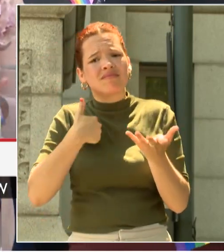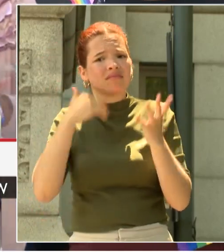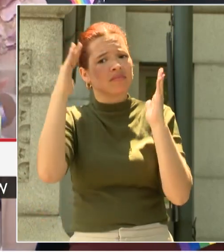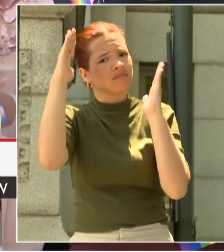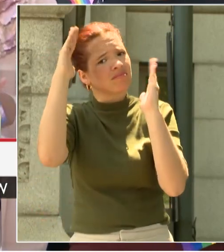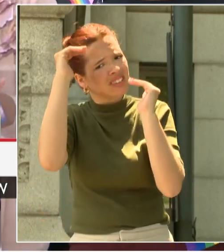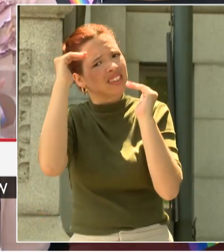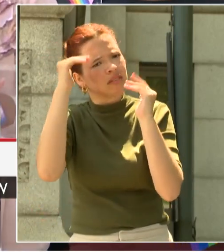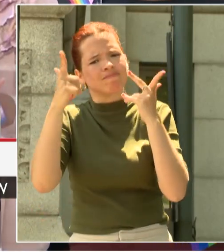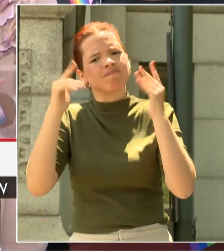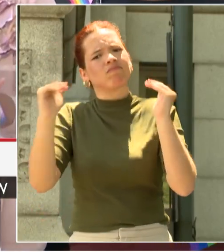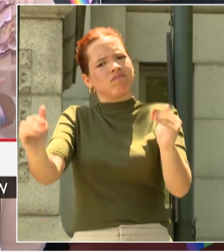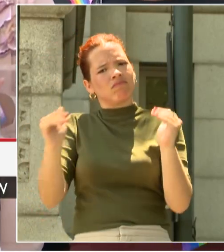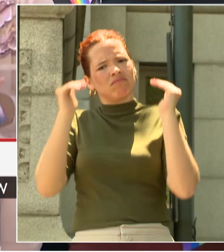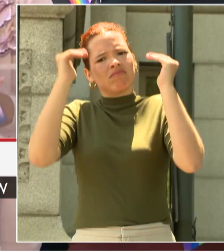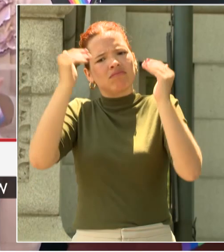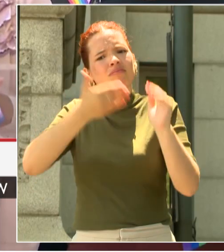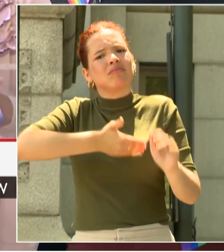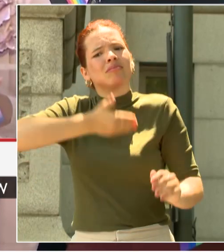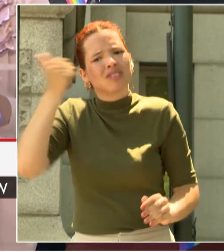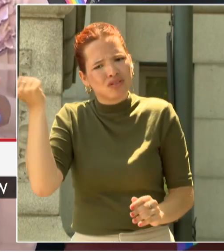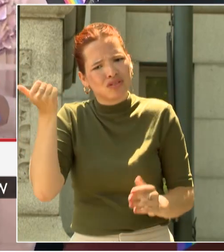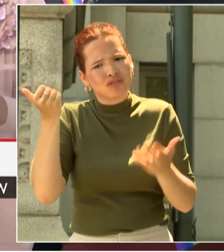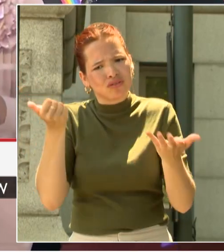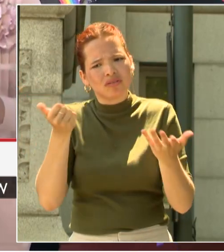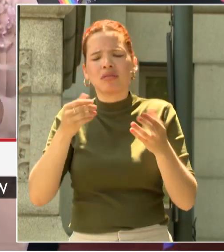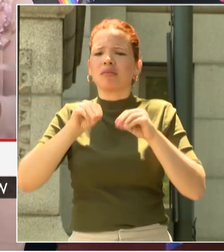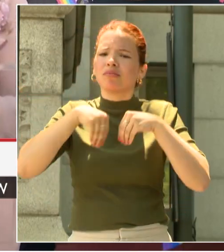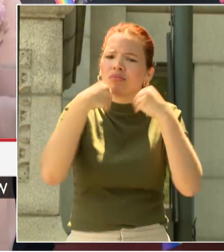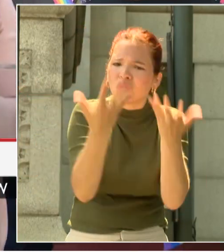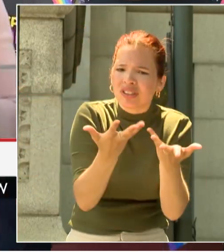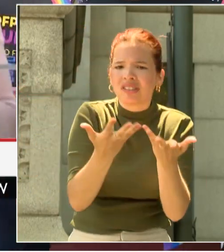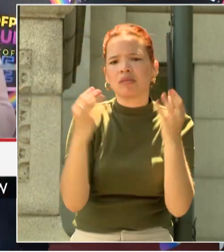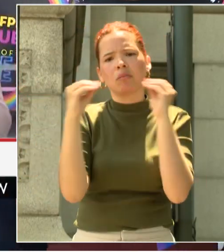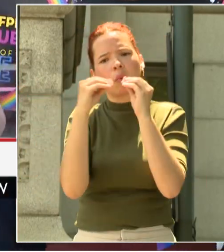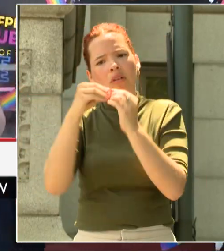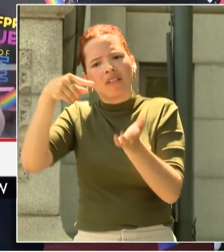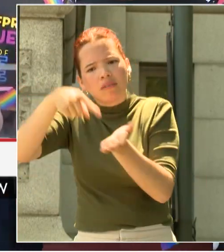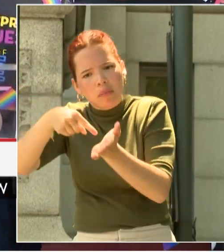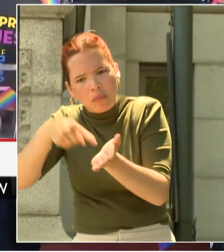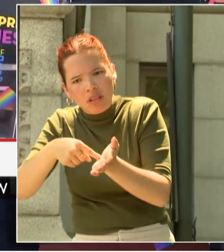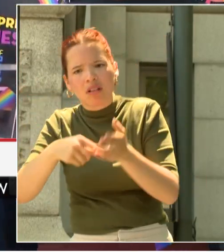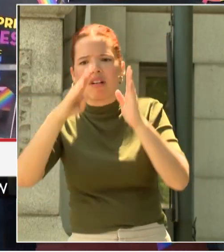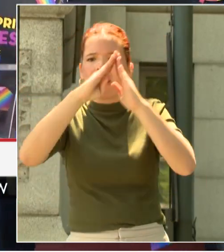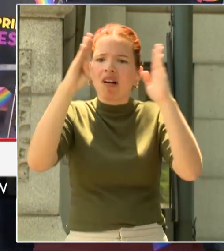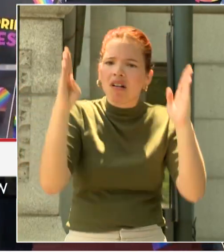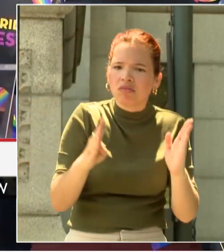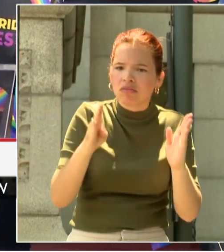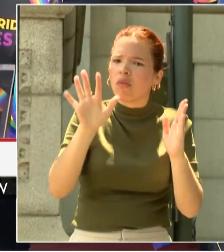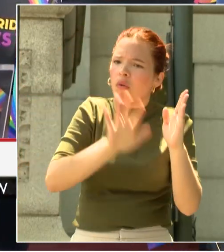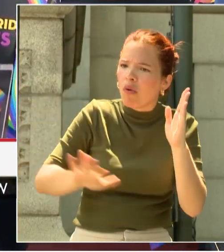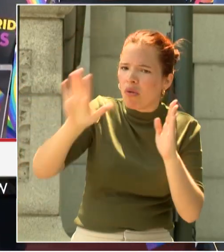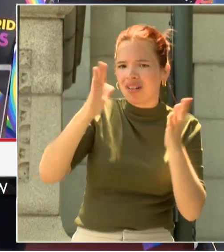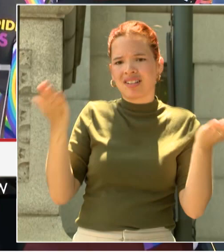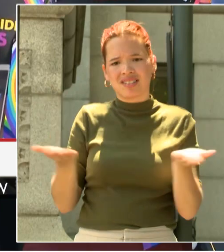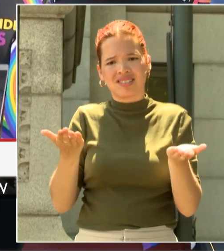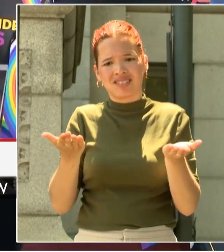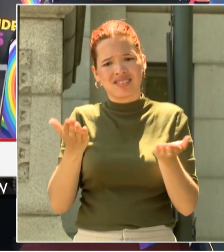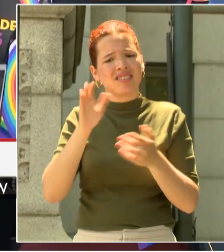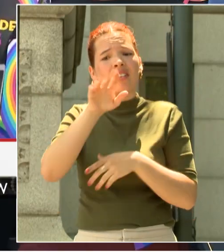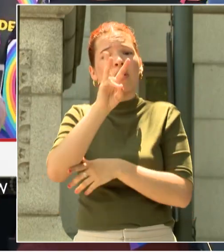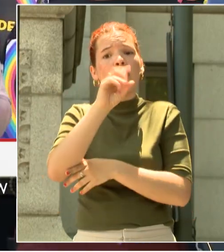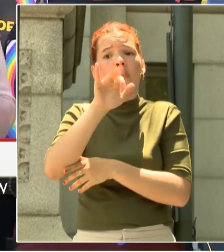how we can provide more affordable housing in our city across all 8 wards and for